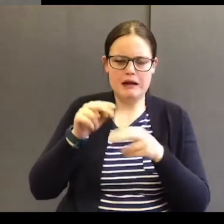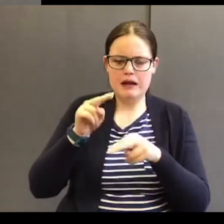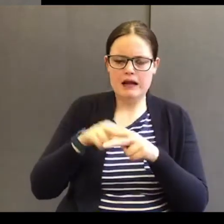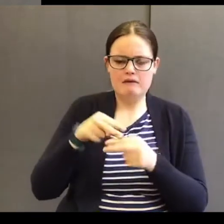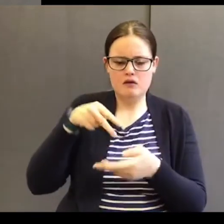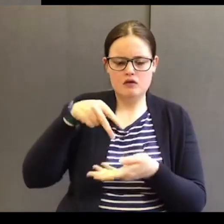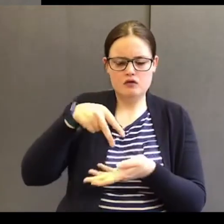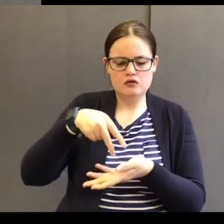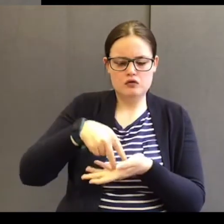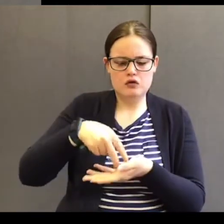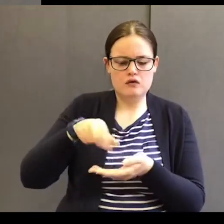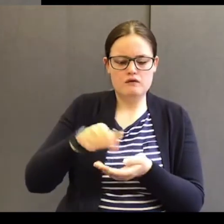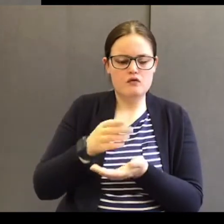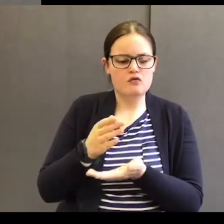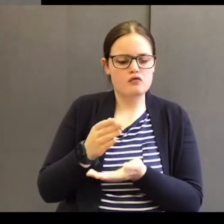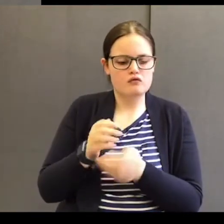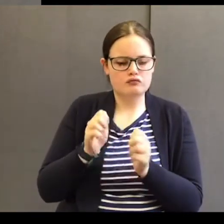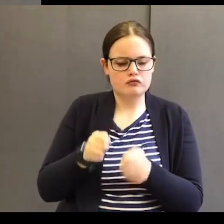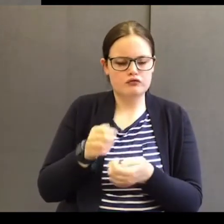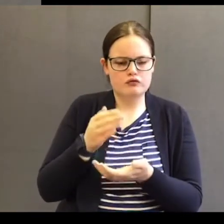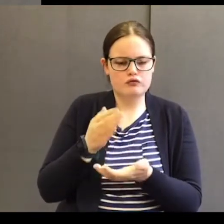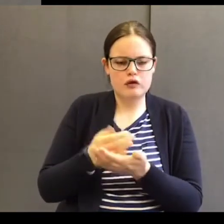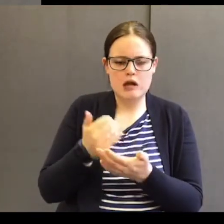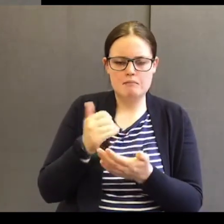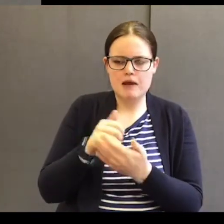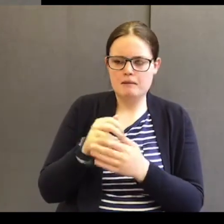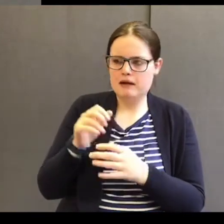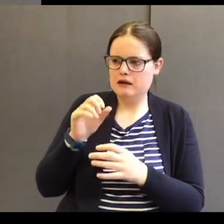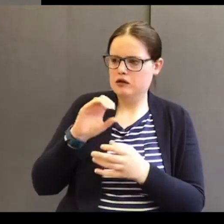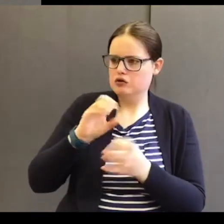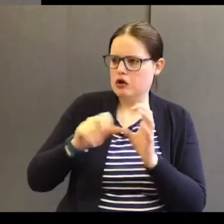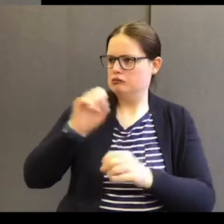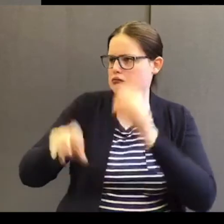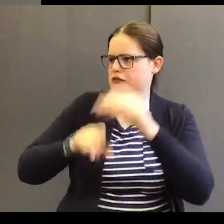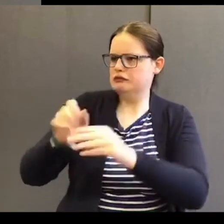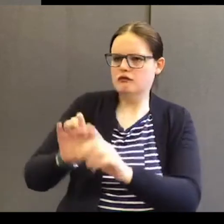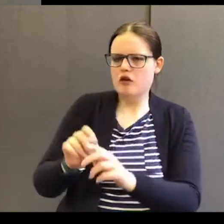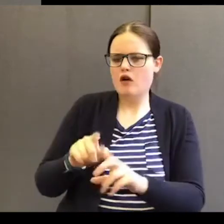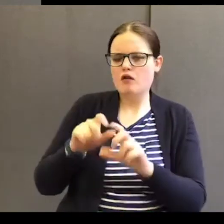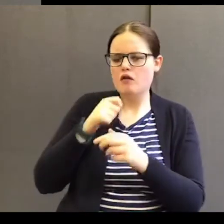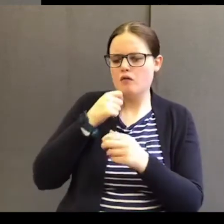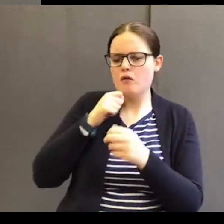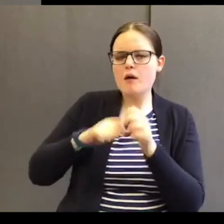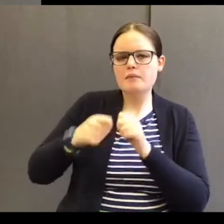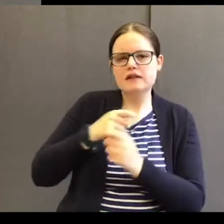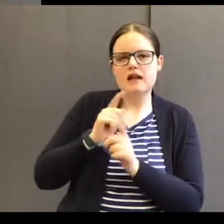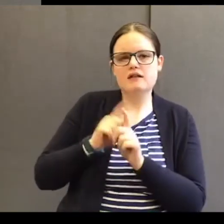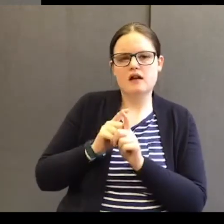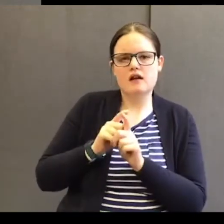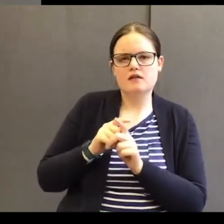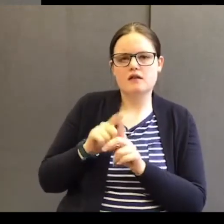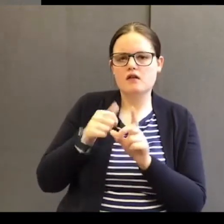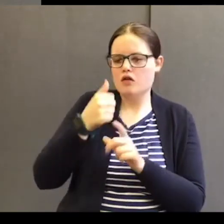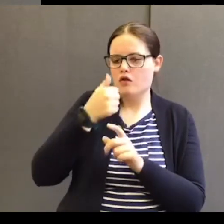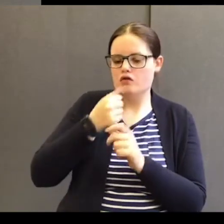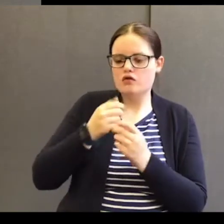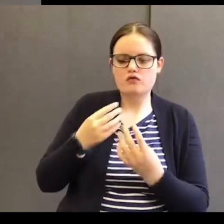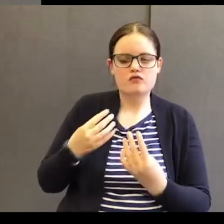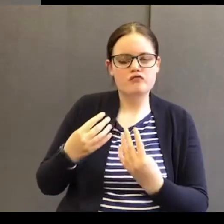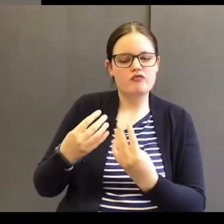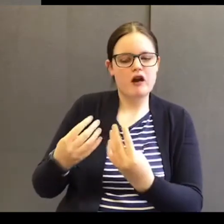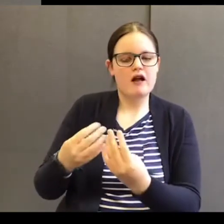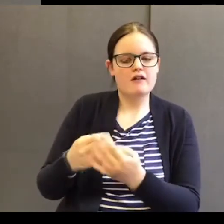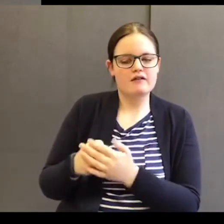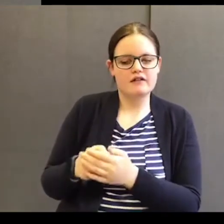worry that if they stood for truth, they might get stoned. The Lord will keep us. The